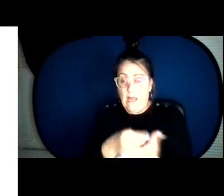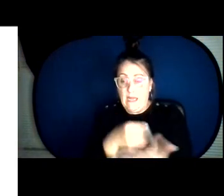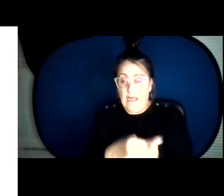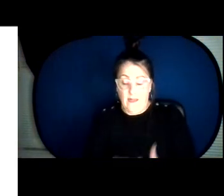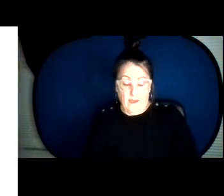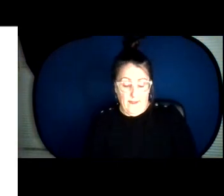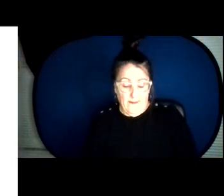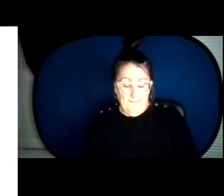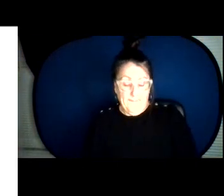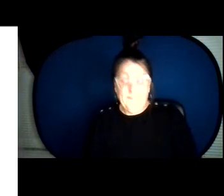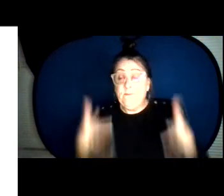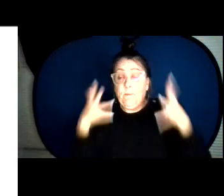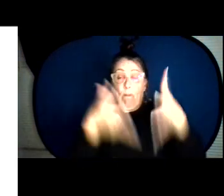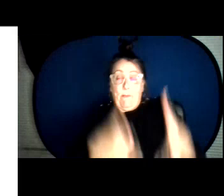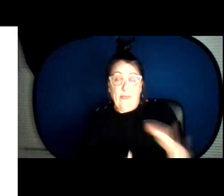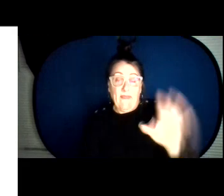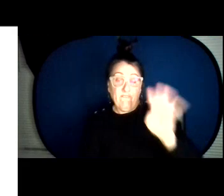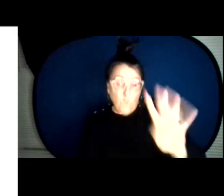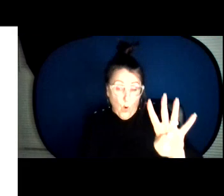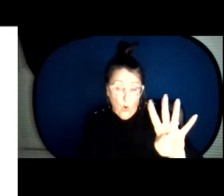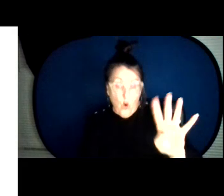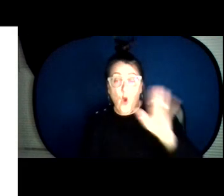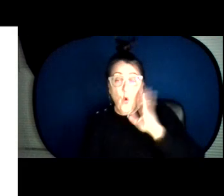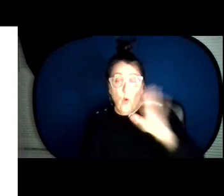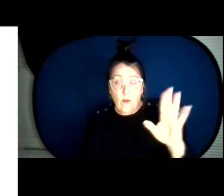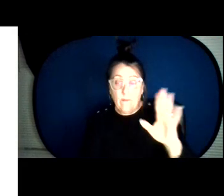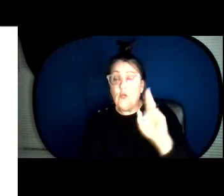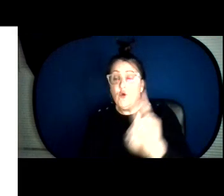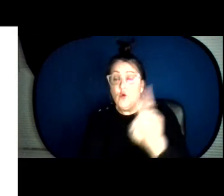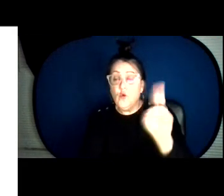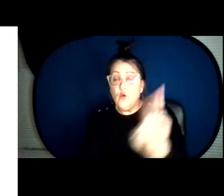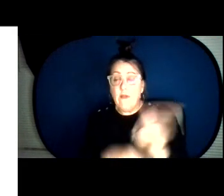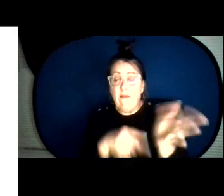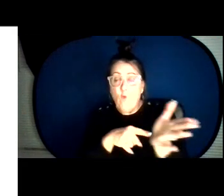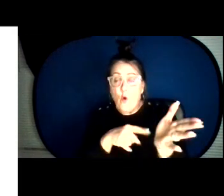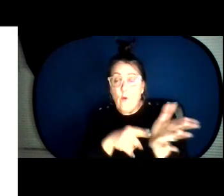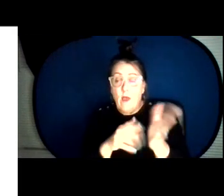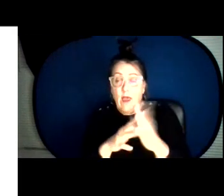remaining 4 properties will be utilized for affordable home ownership. The city of Los